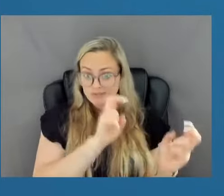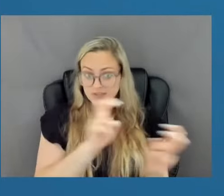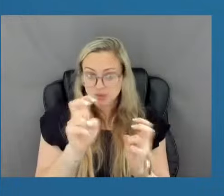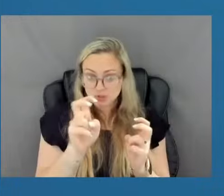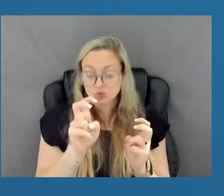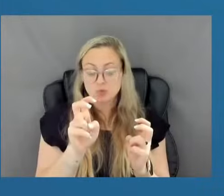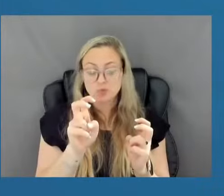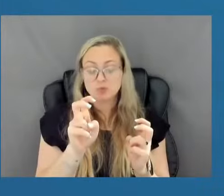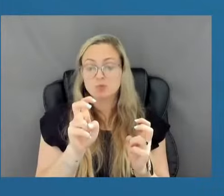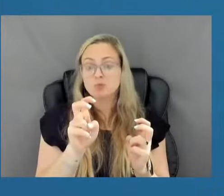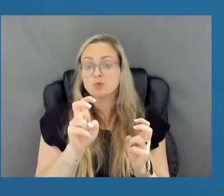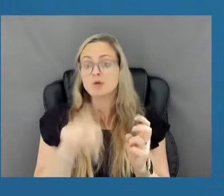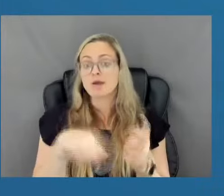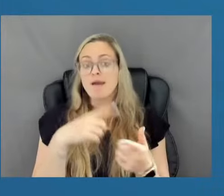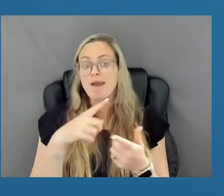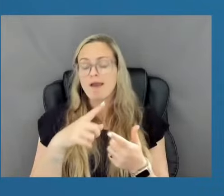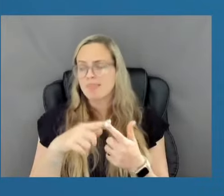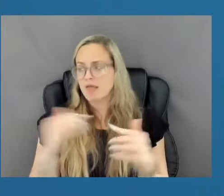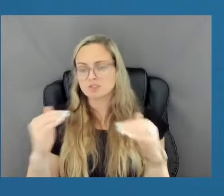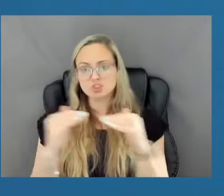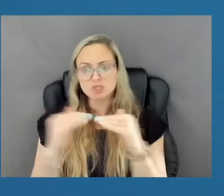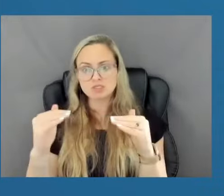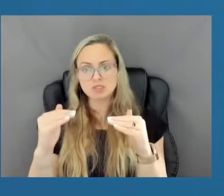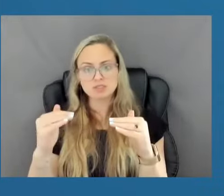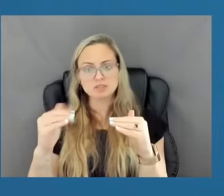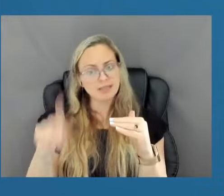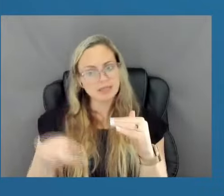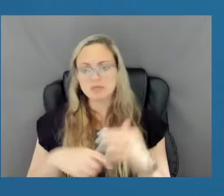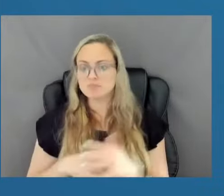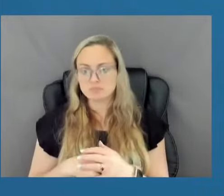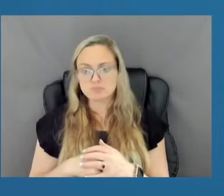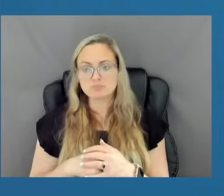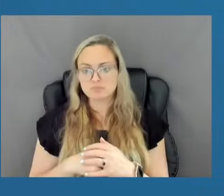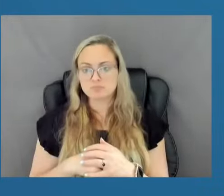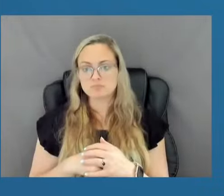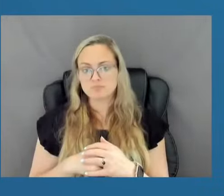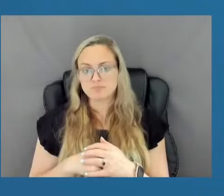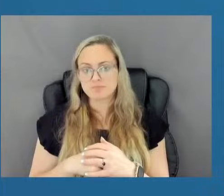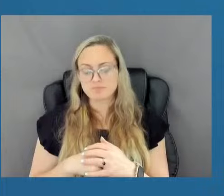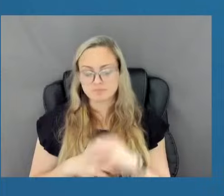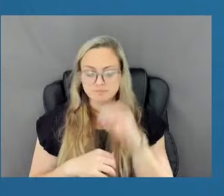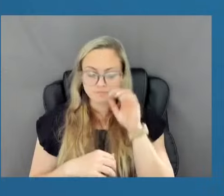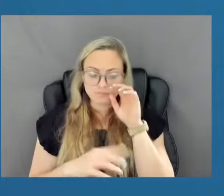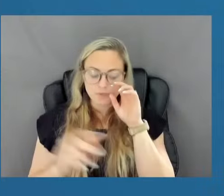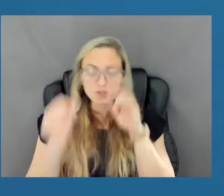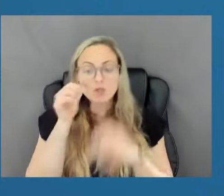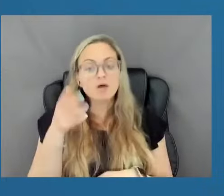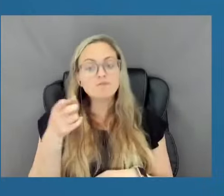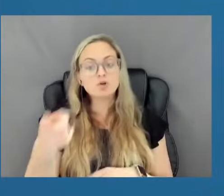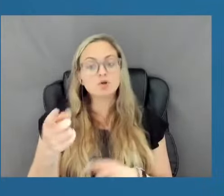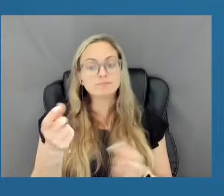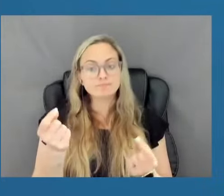to have justice be served. But also, the governor was able